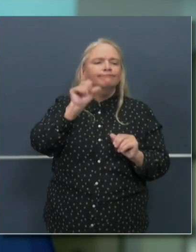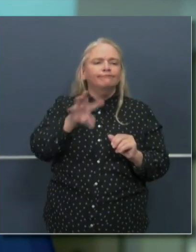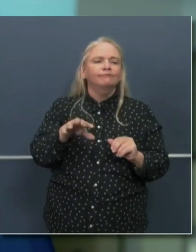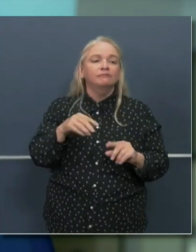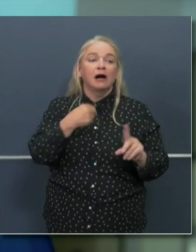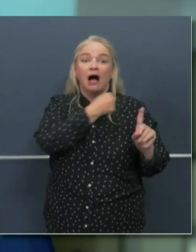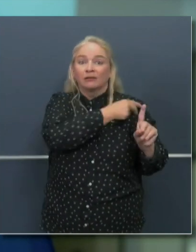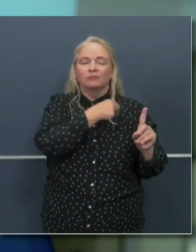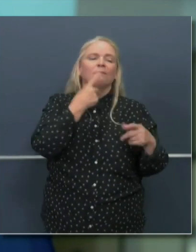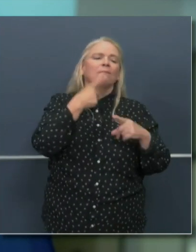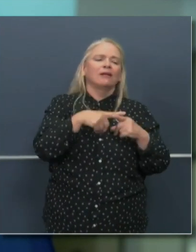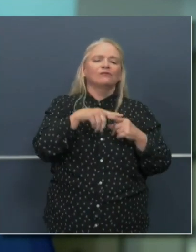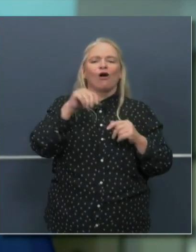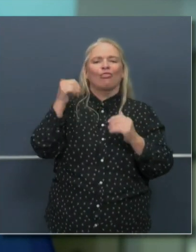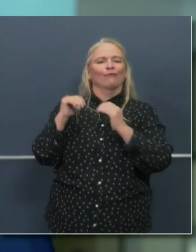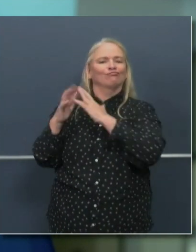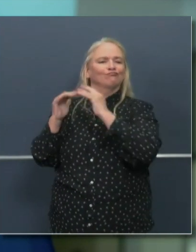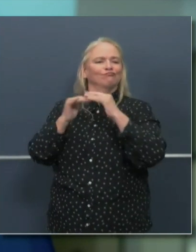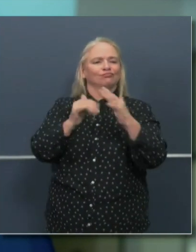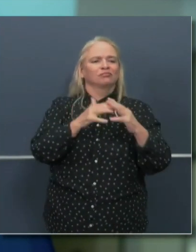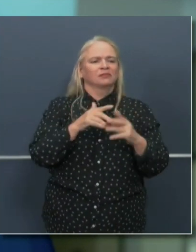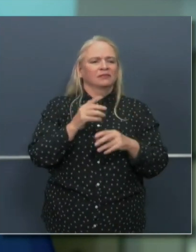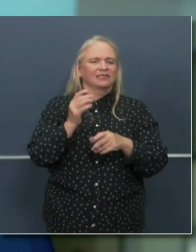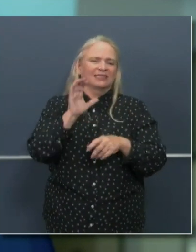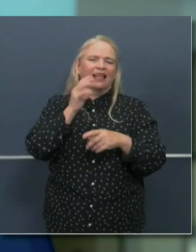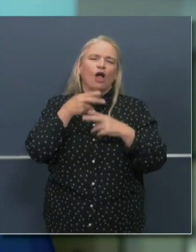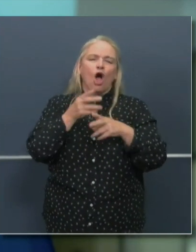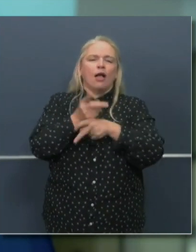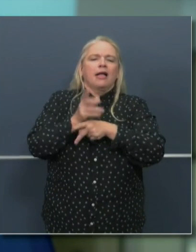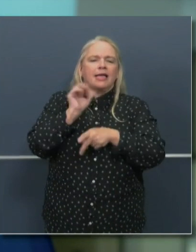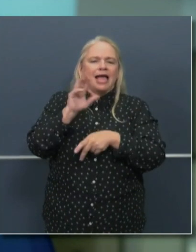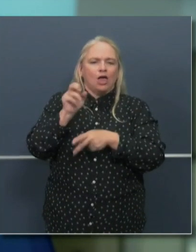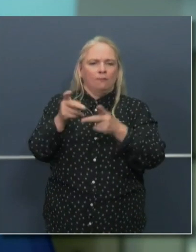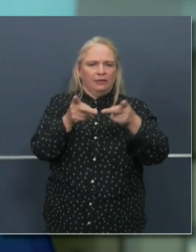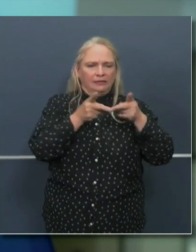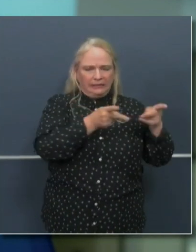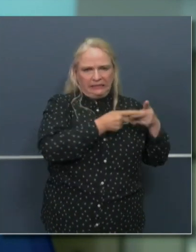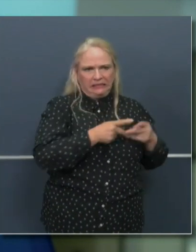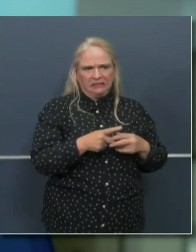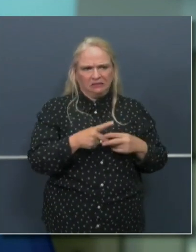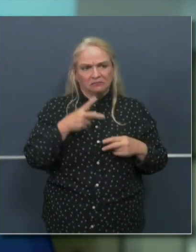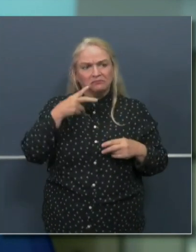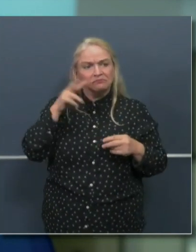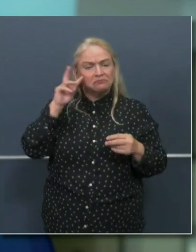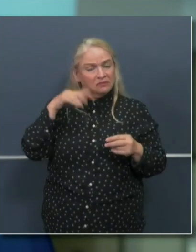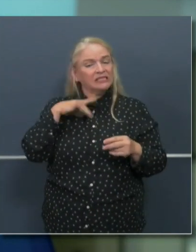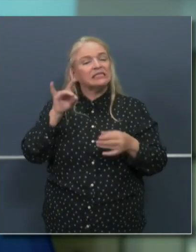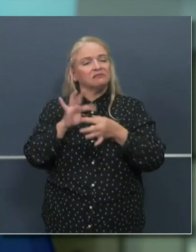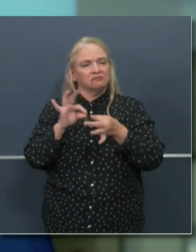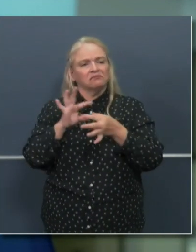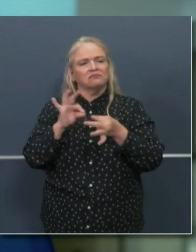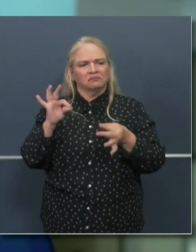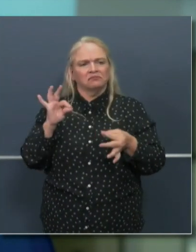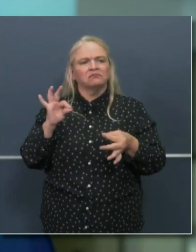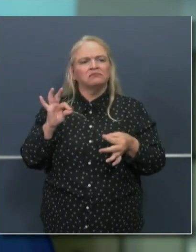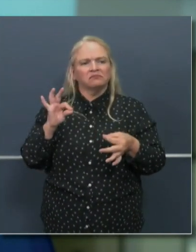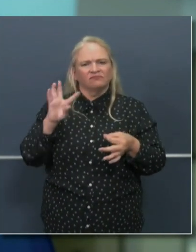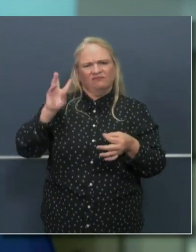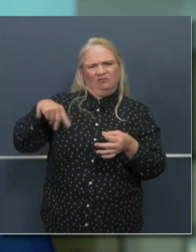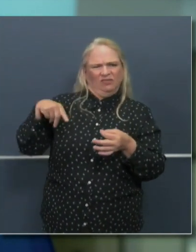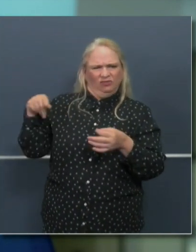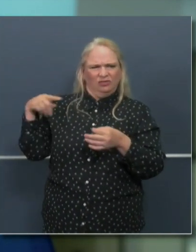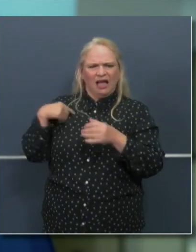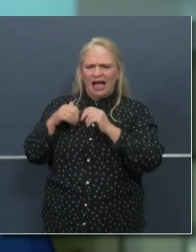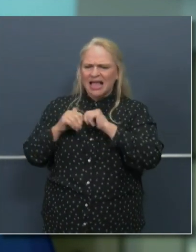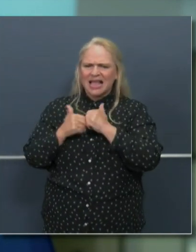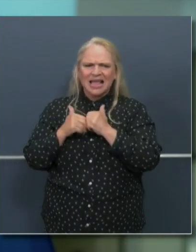were fortunate, I had a conversation with the Vice President just a few days ago, to be able to draw down even more support